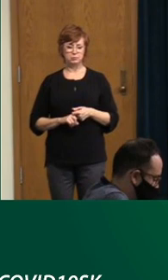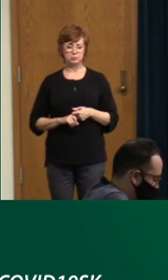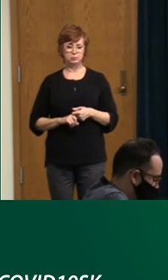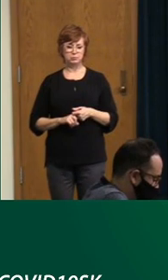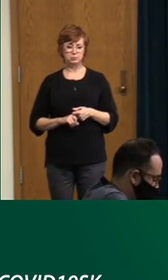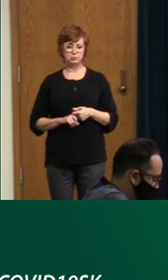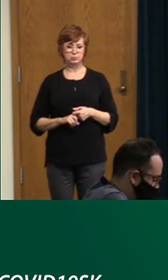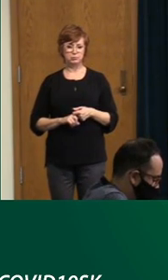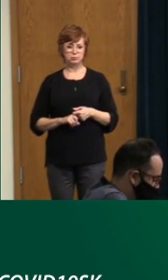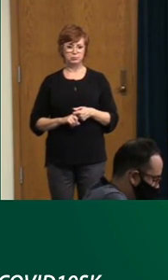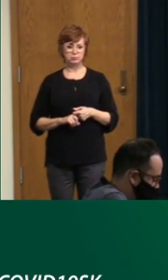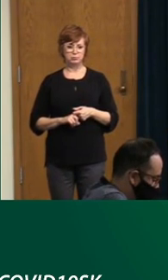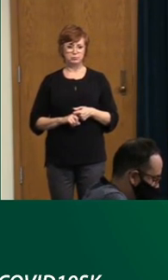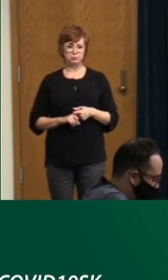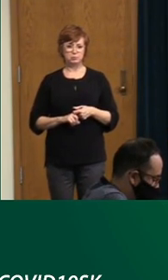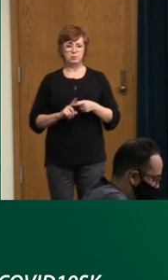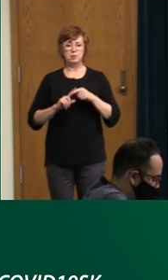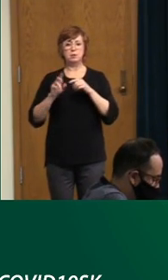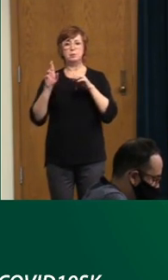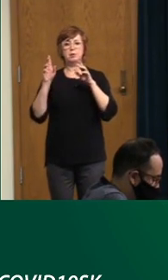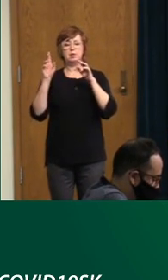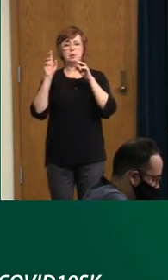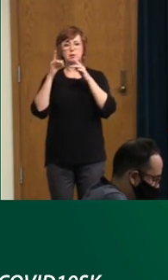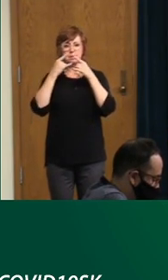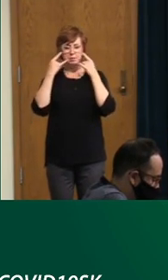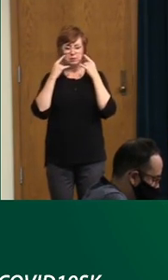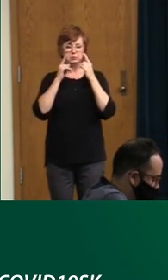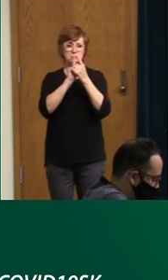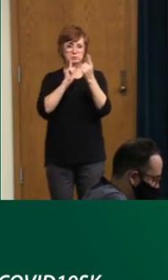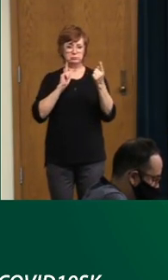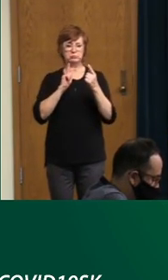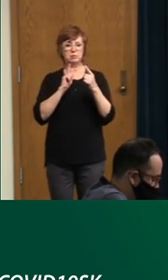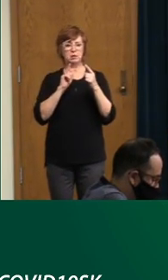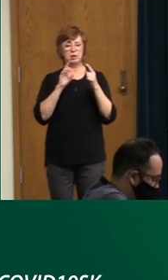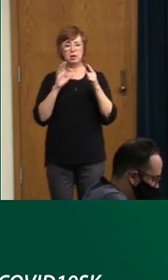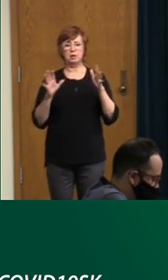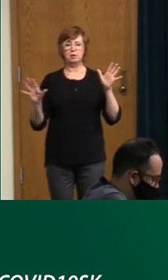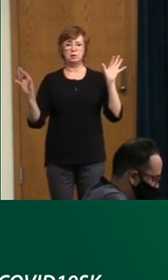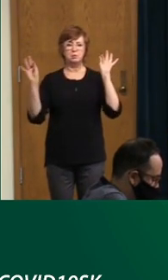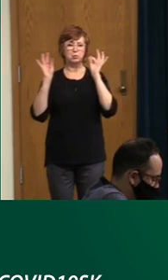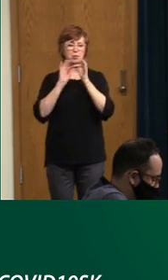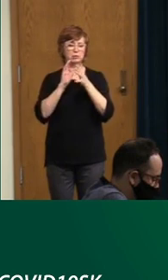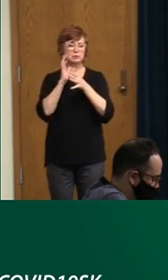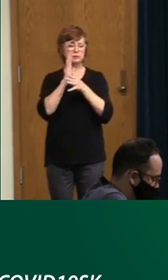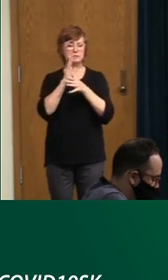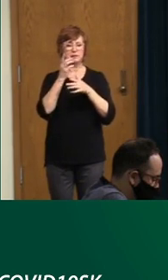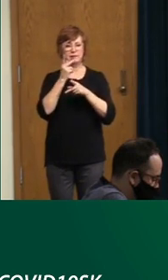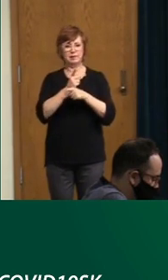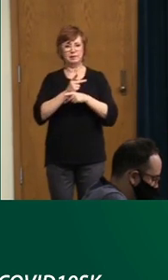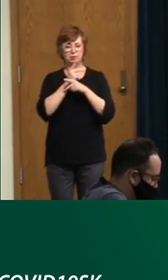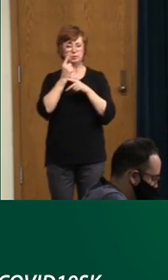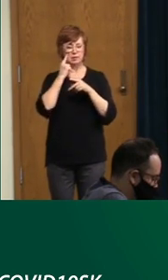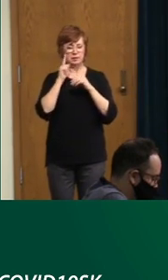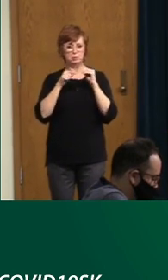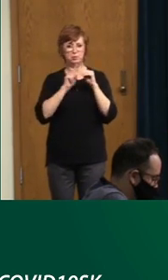and those who are more vulnerable being especially careful and thoughtful when they're out and about and thinking of going to a